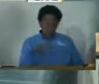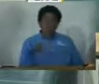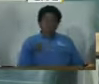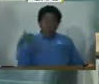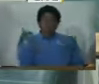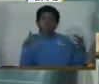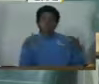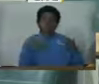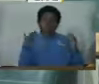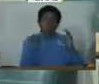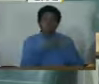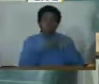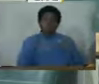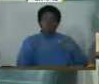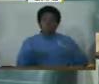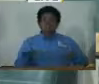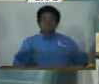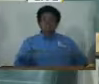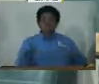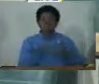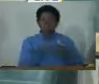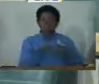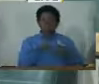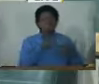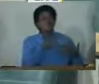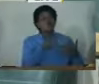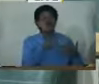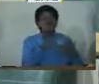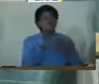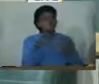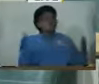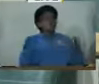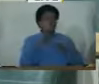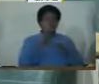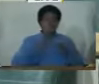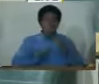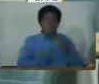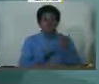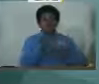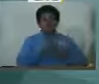our children, and violence generally in our society.